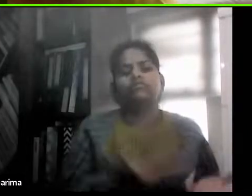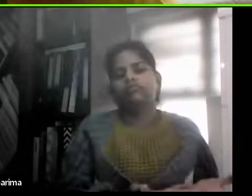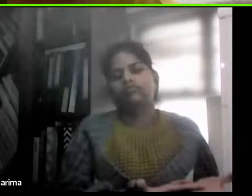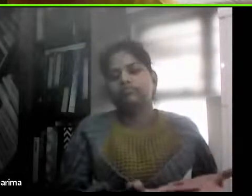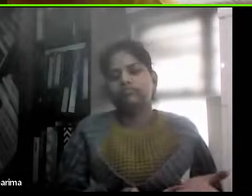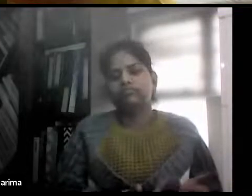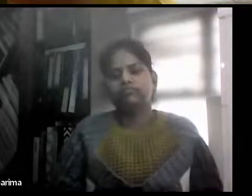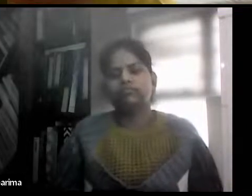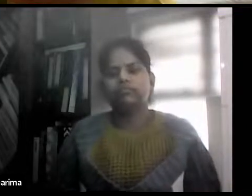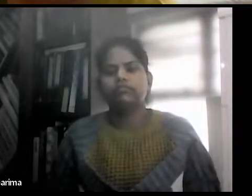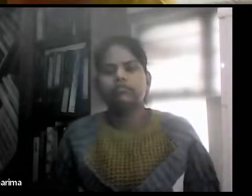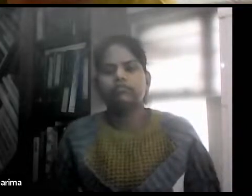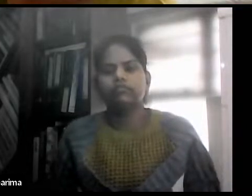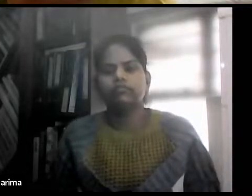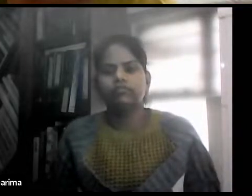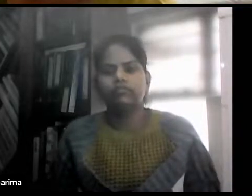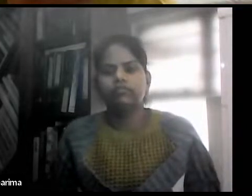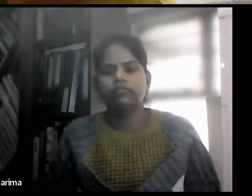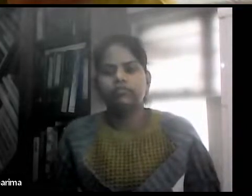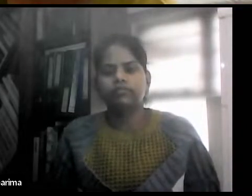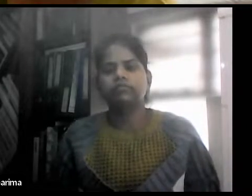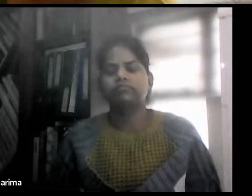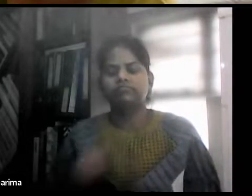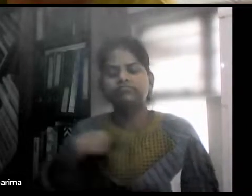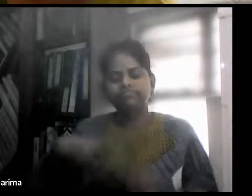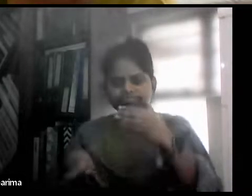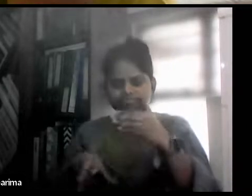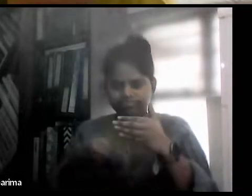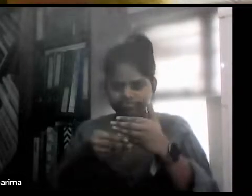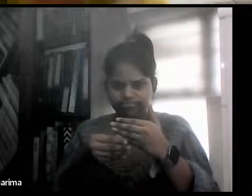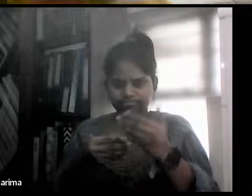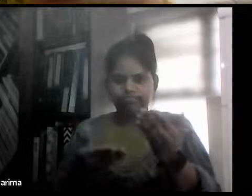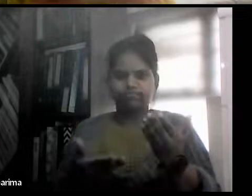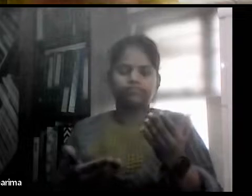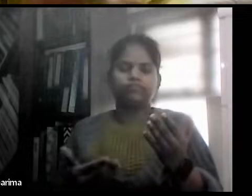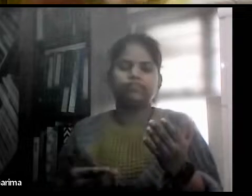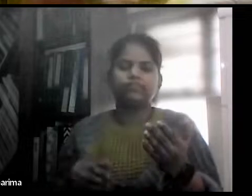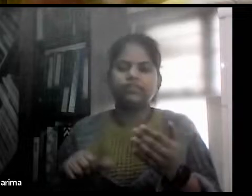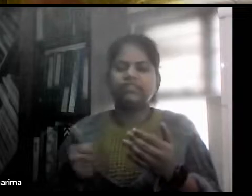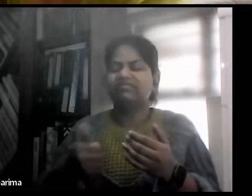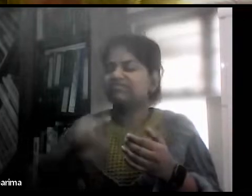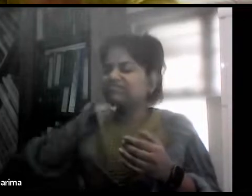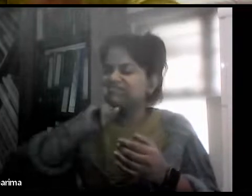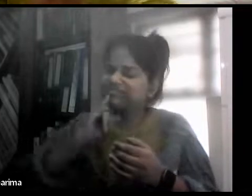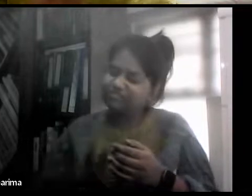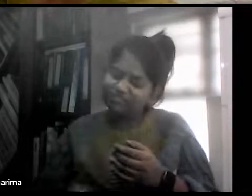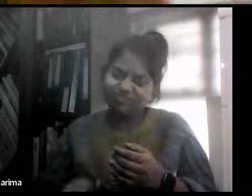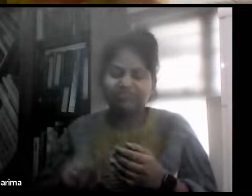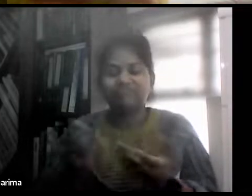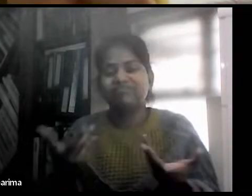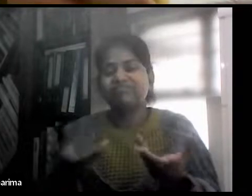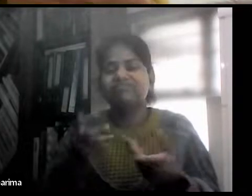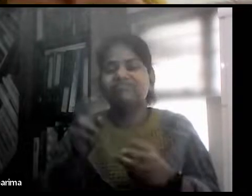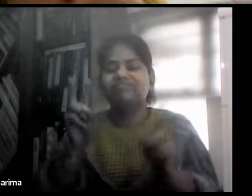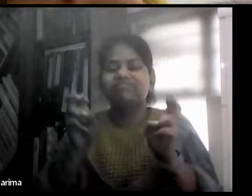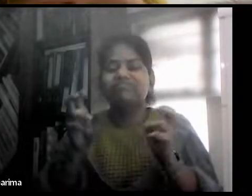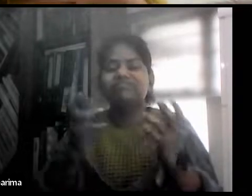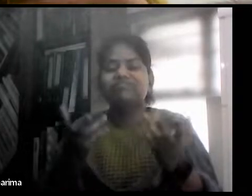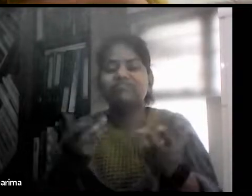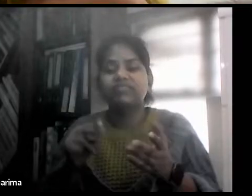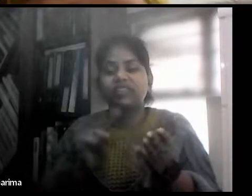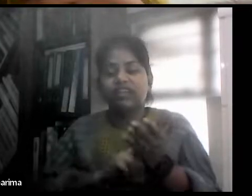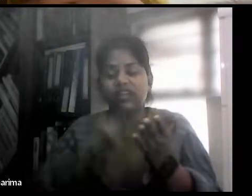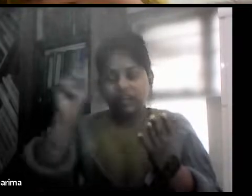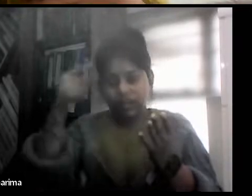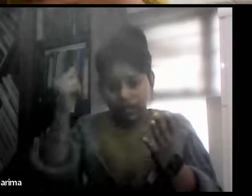there's another. May I add something? Yeah. Also, another pathetic thing, both in the national level, also in the